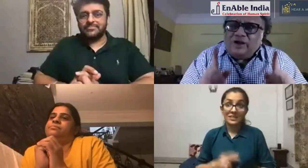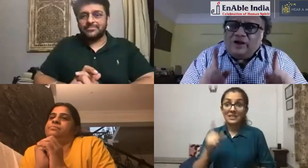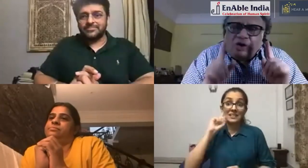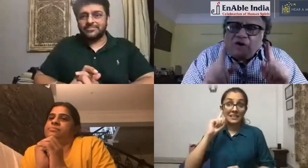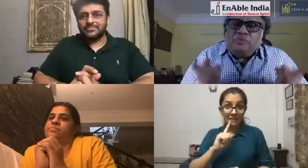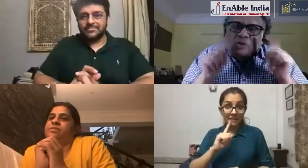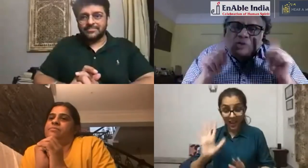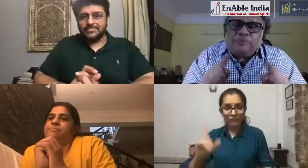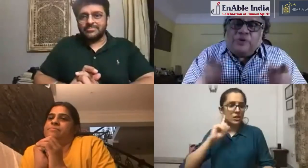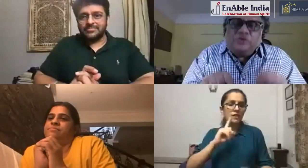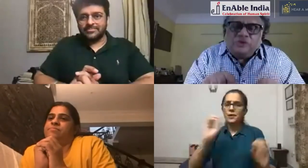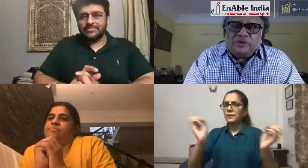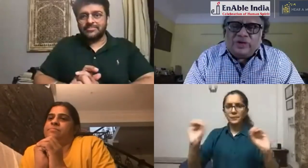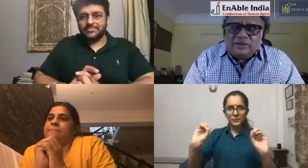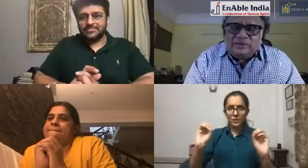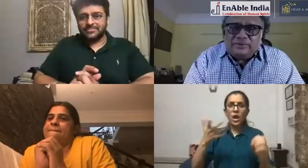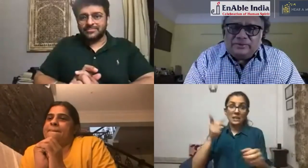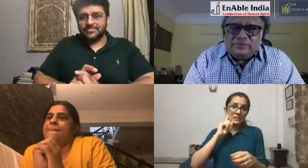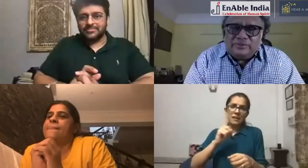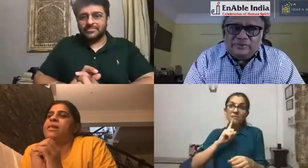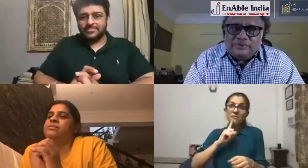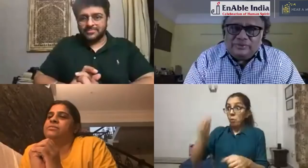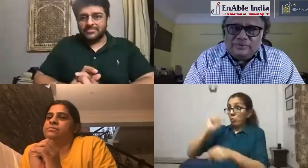Deaf are not more prone to corona.